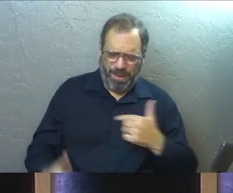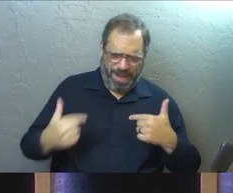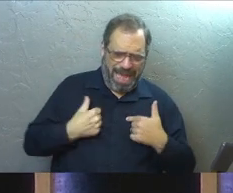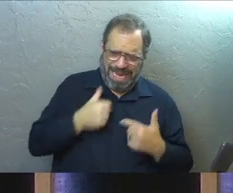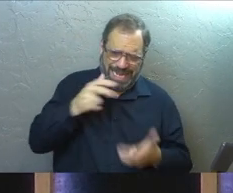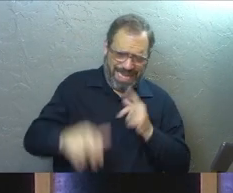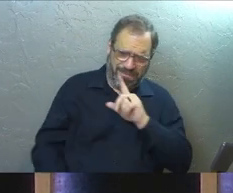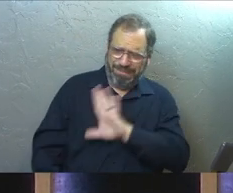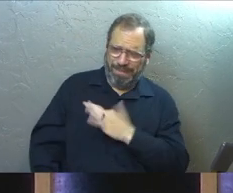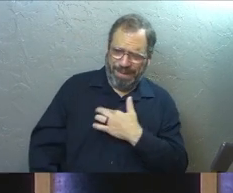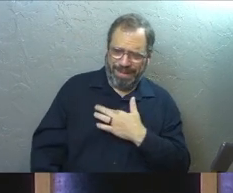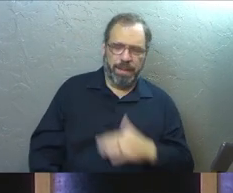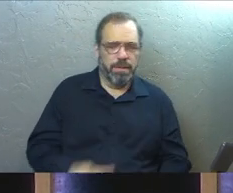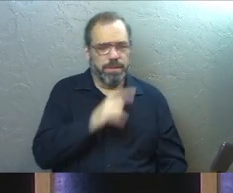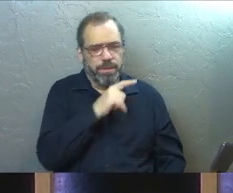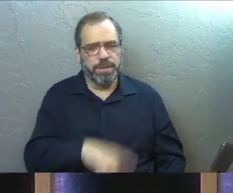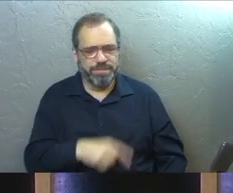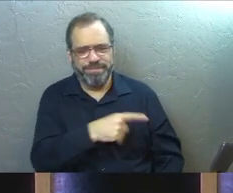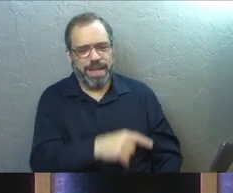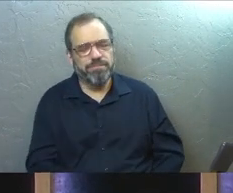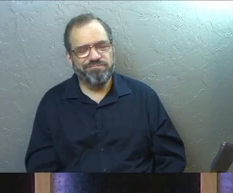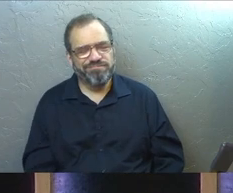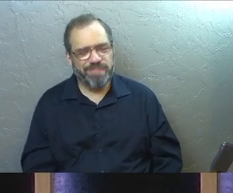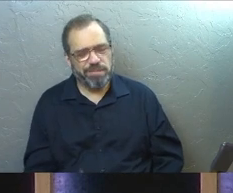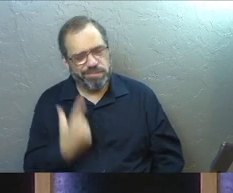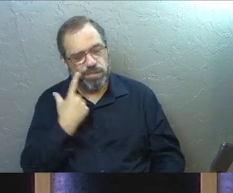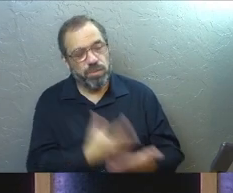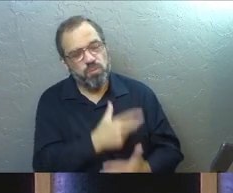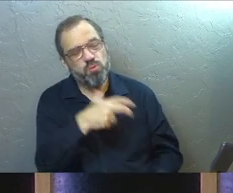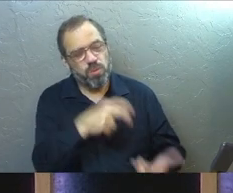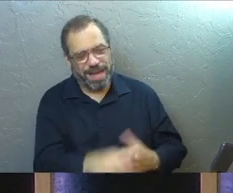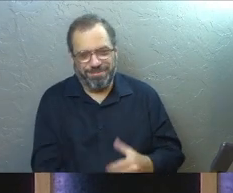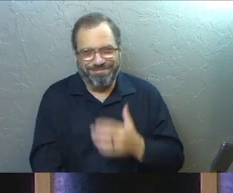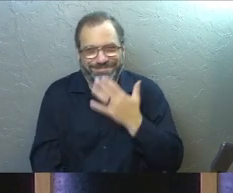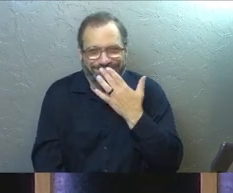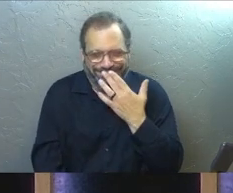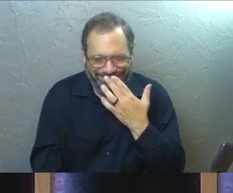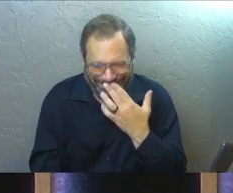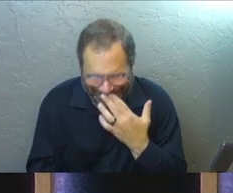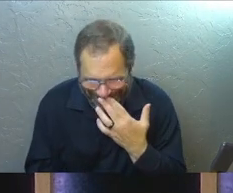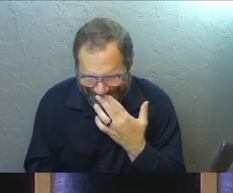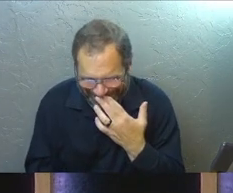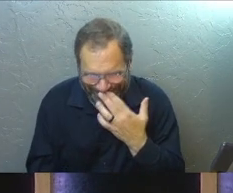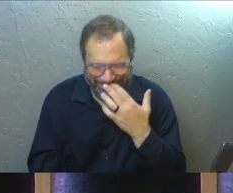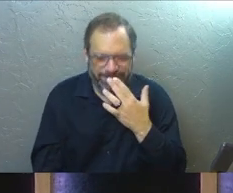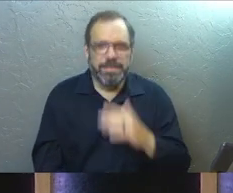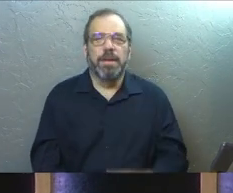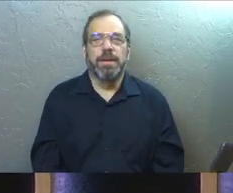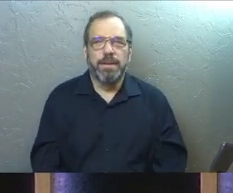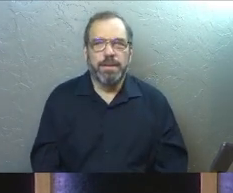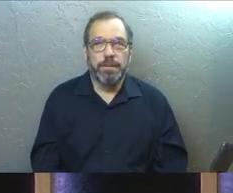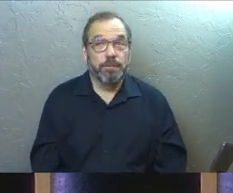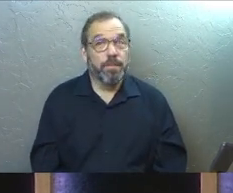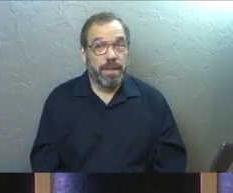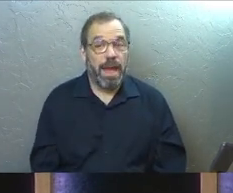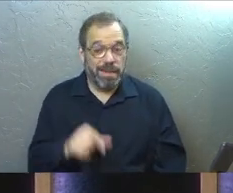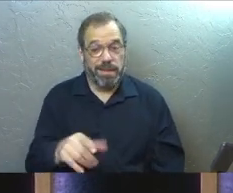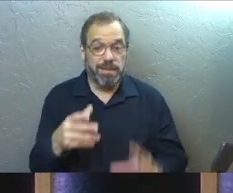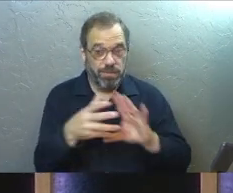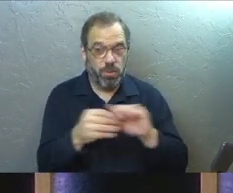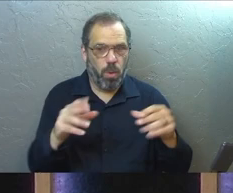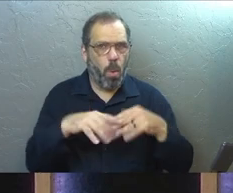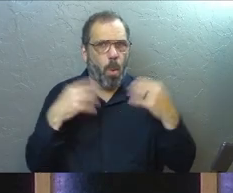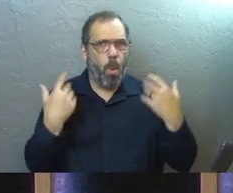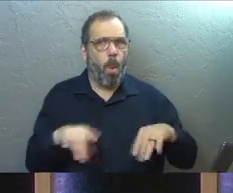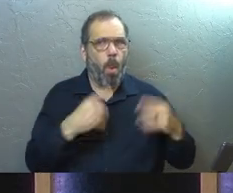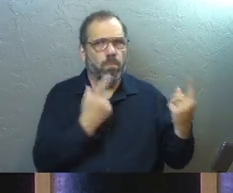"I didn't laugh." But the Lord said, "Yeah, you laughed." lot going on in this